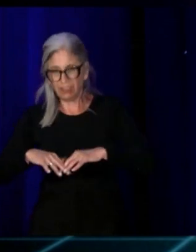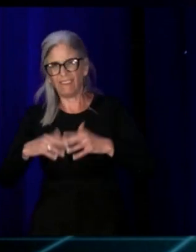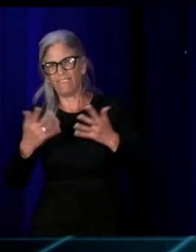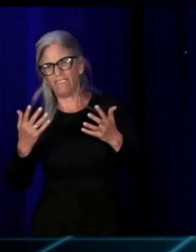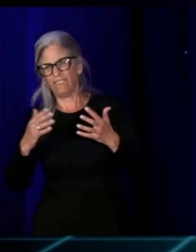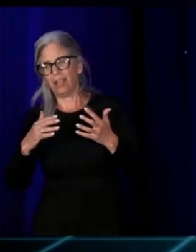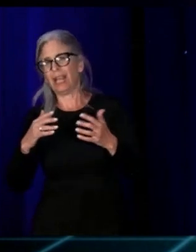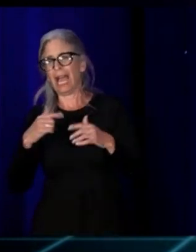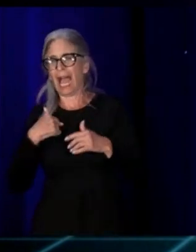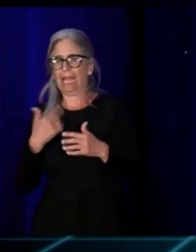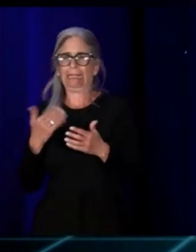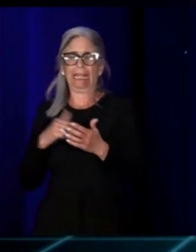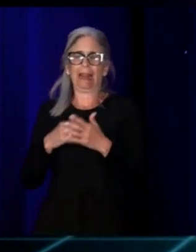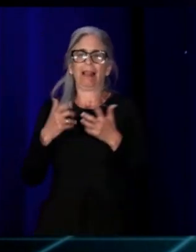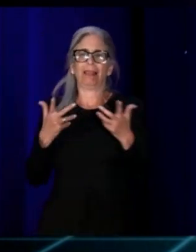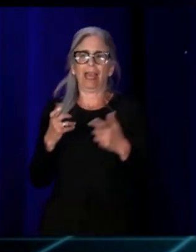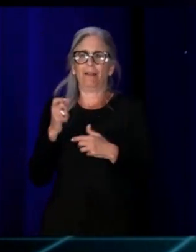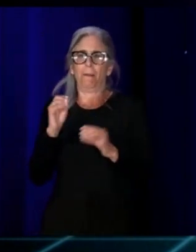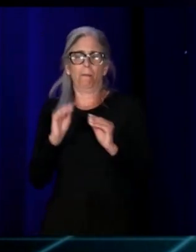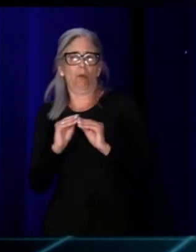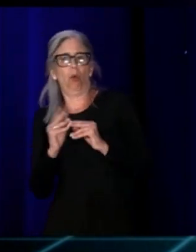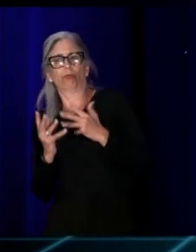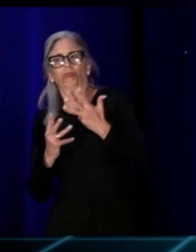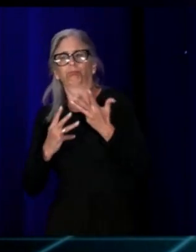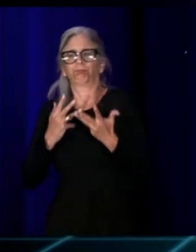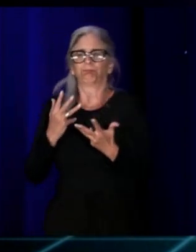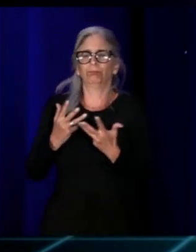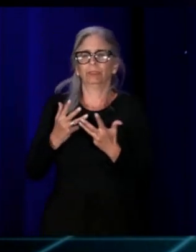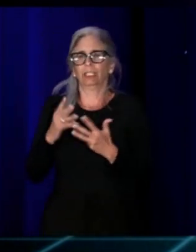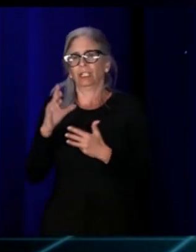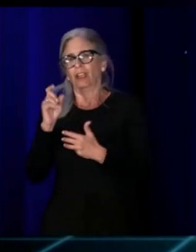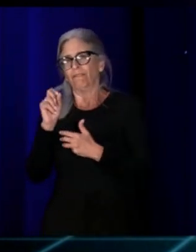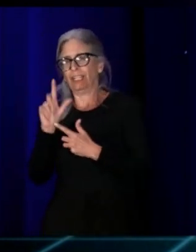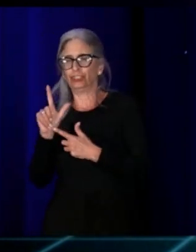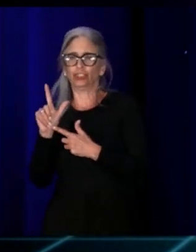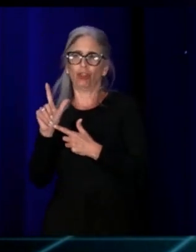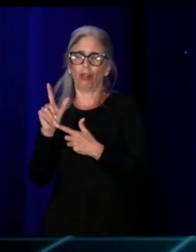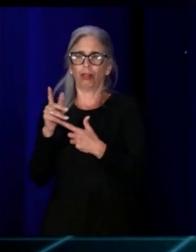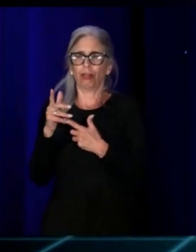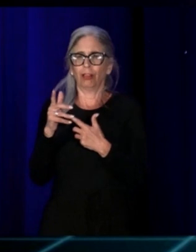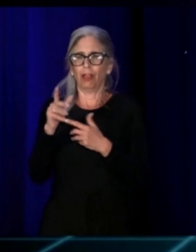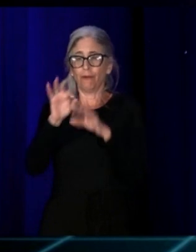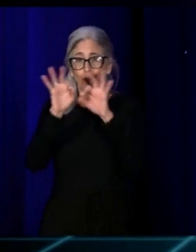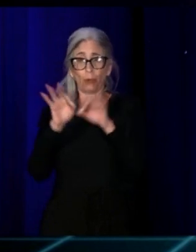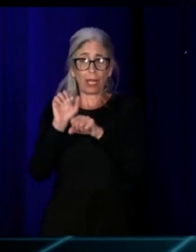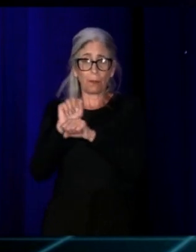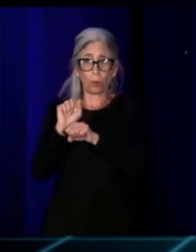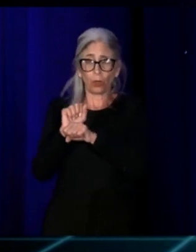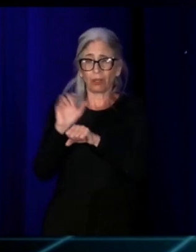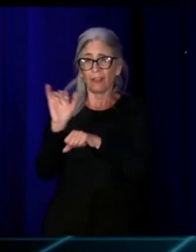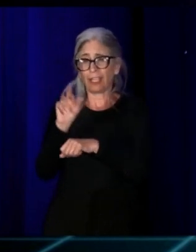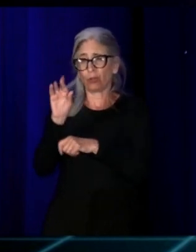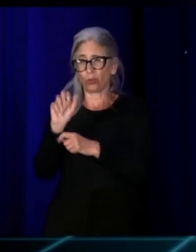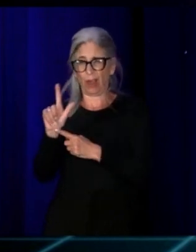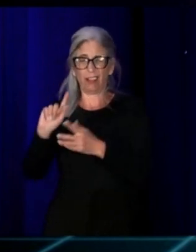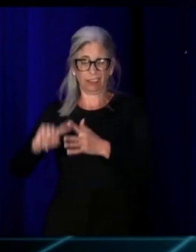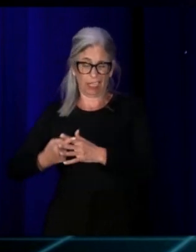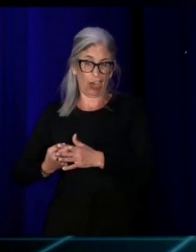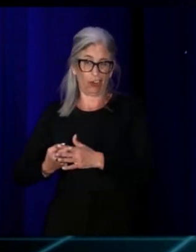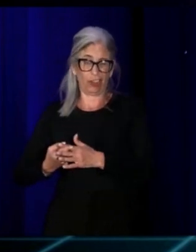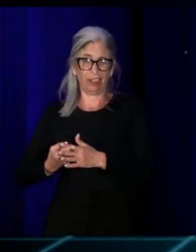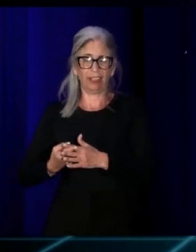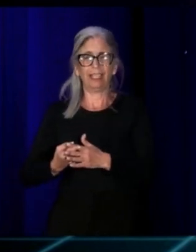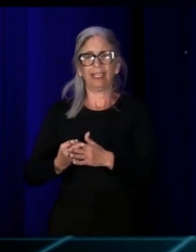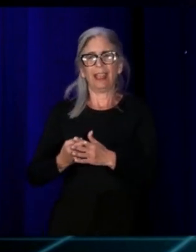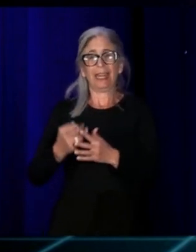compared to where, again, a lot of more conventional opinionated frameworks like Rails start. And so I think now that we